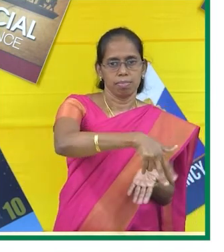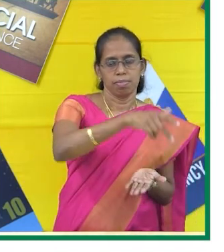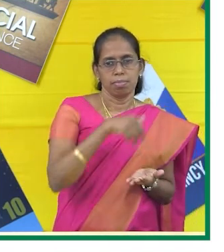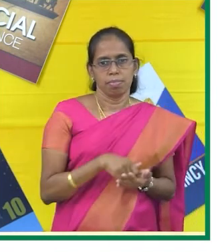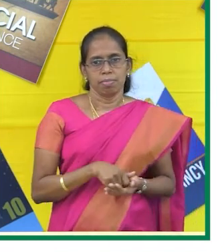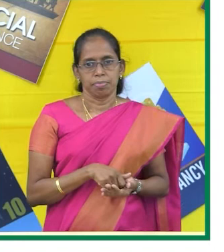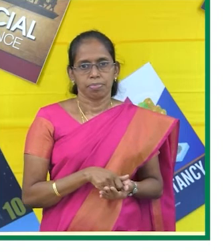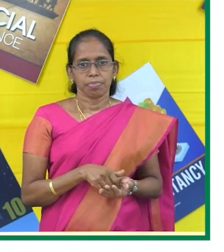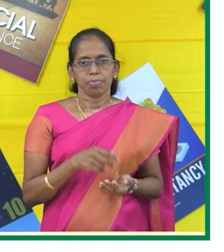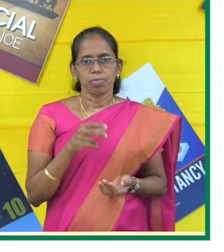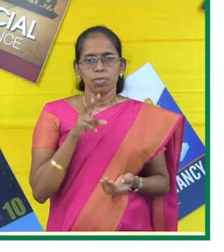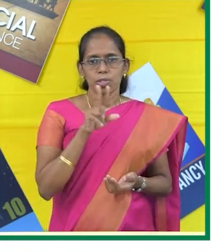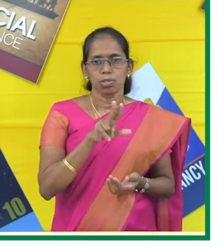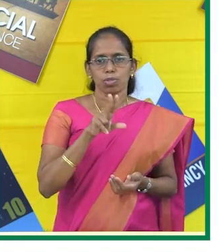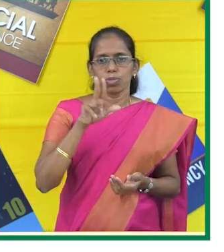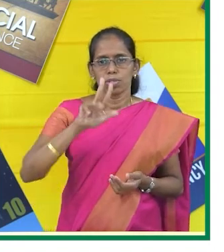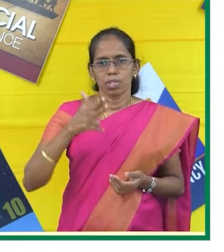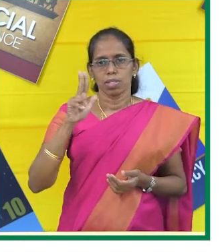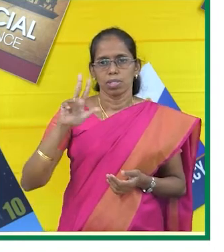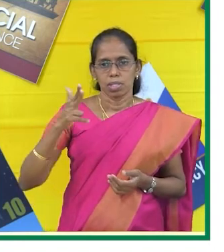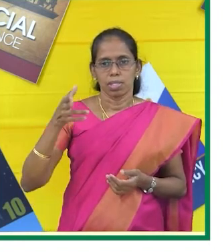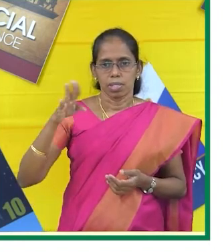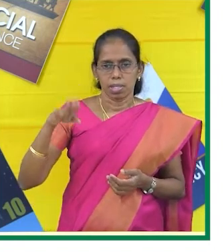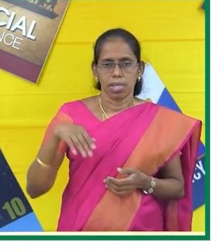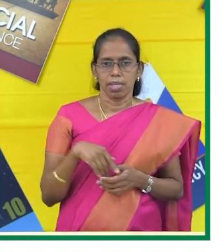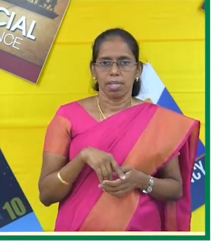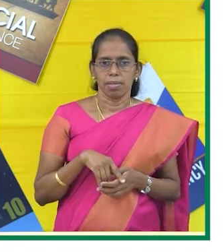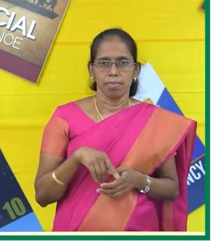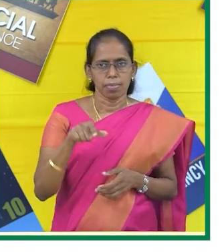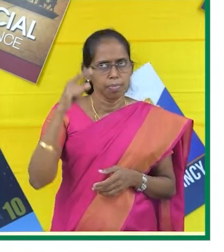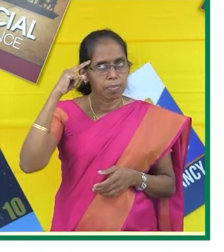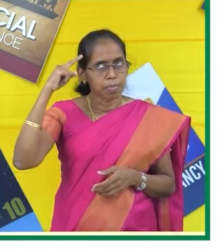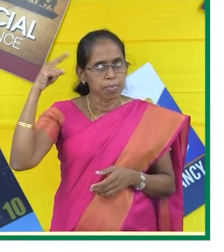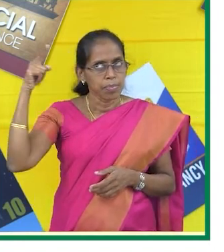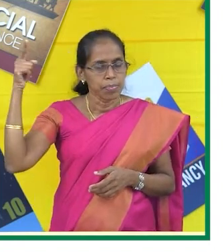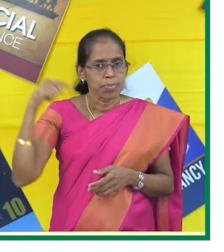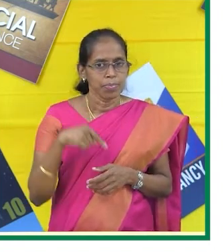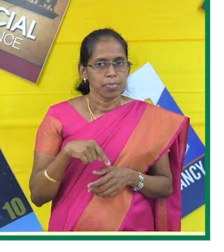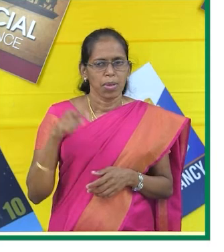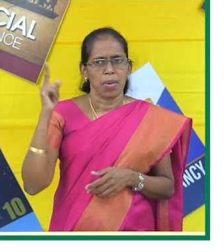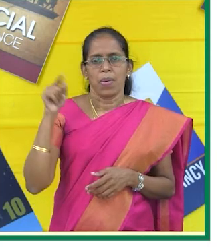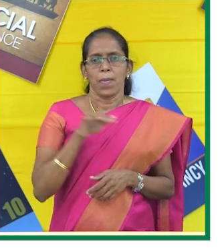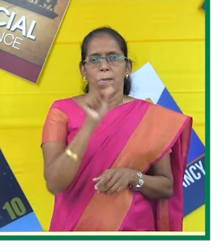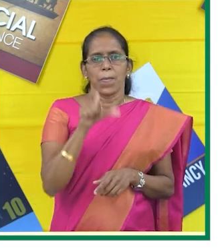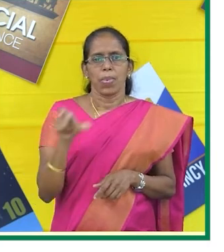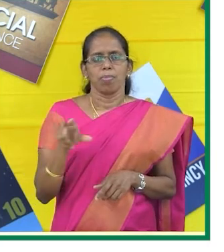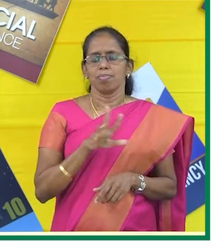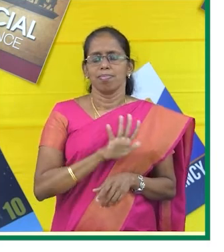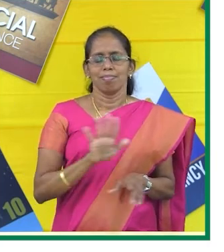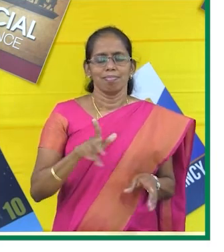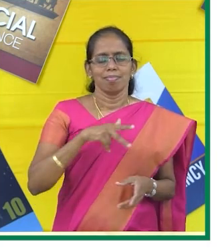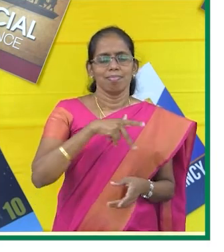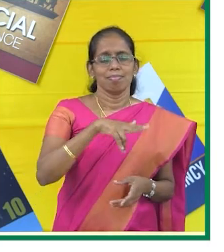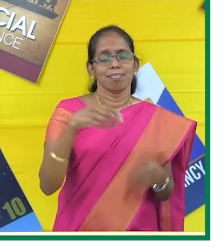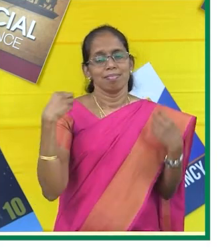in 2889 he imagines that people need not walk and the